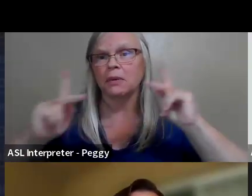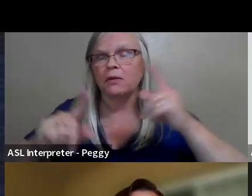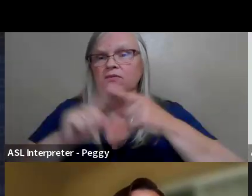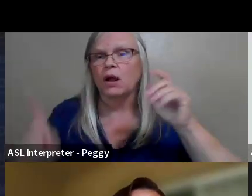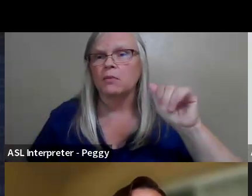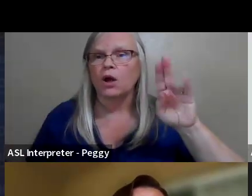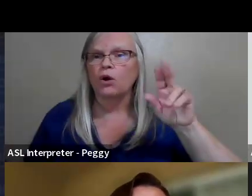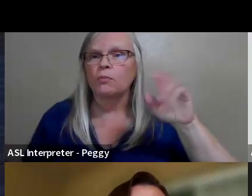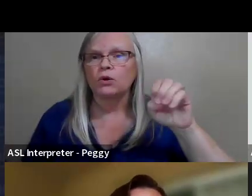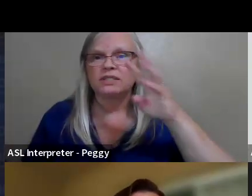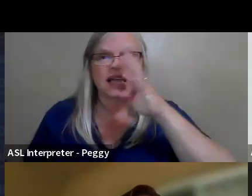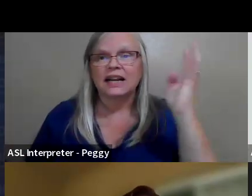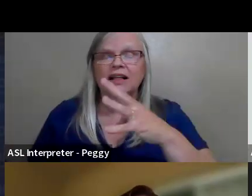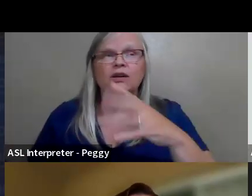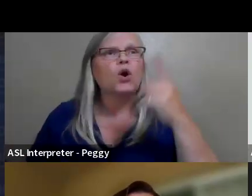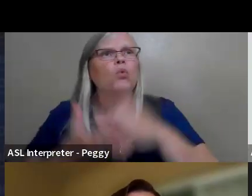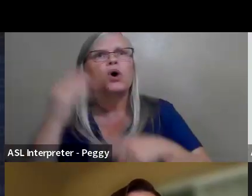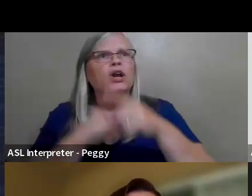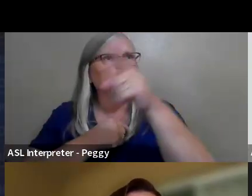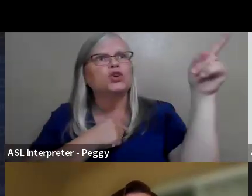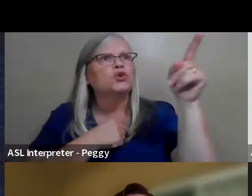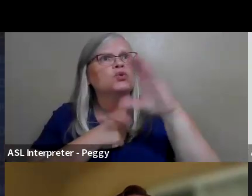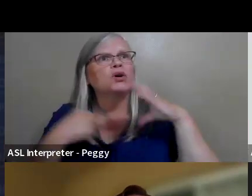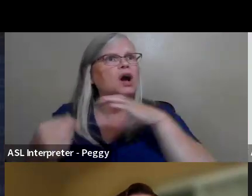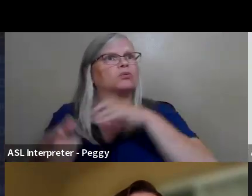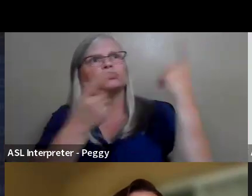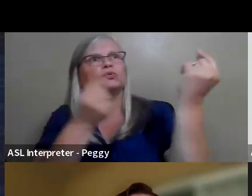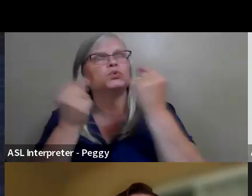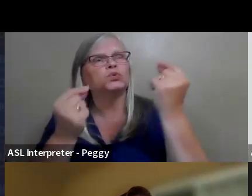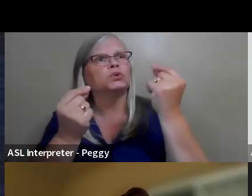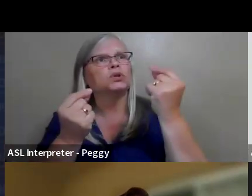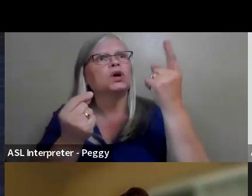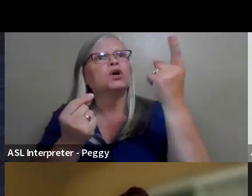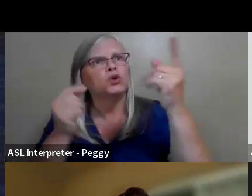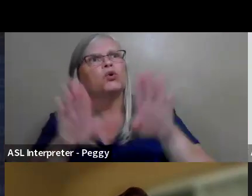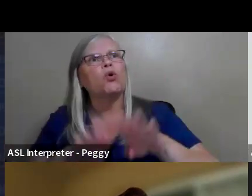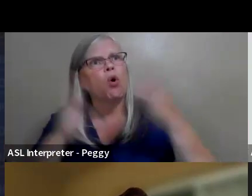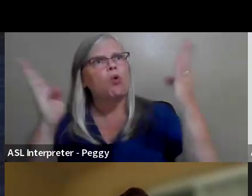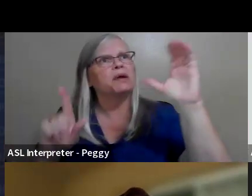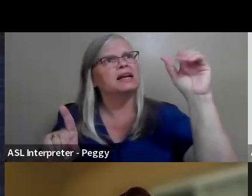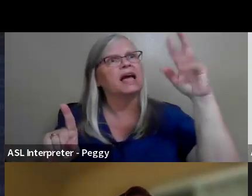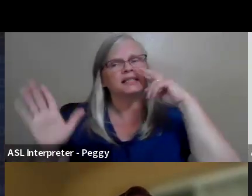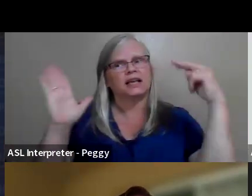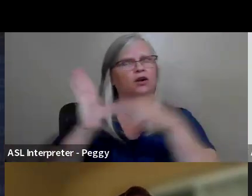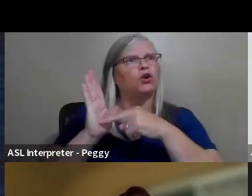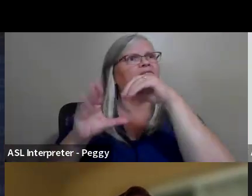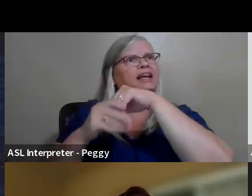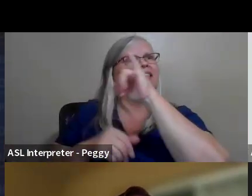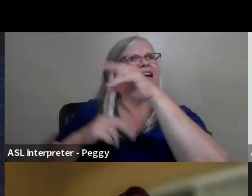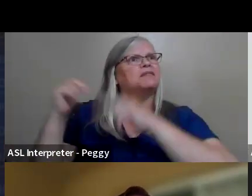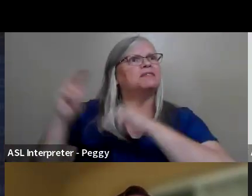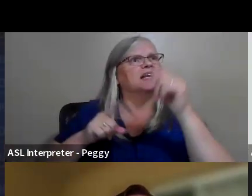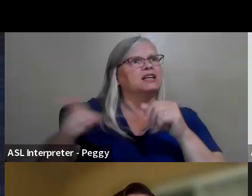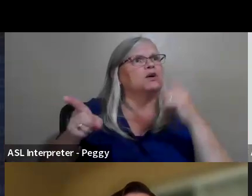neglect. What are you going to do about it? I want you to open a case for my loved one who's in a facility right